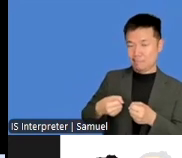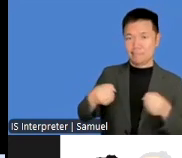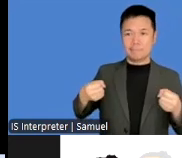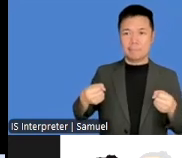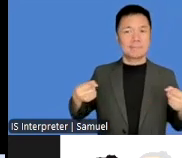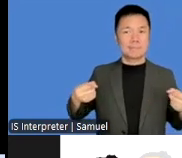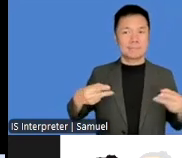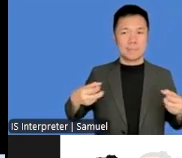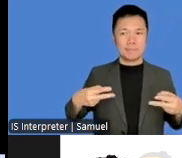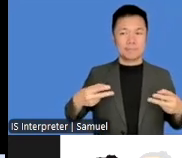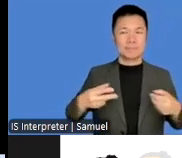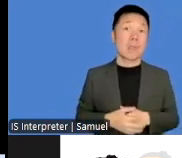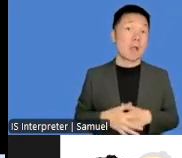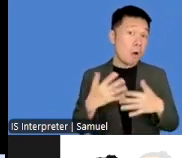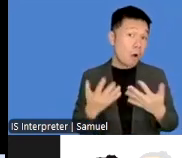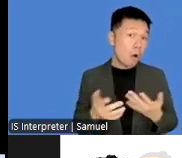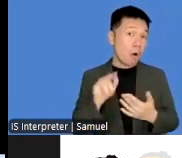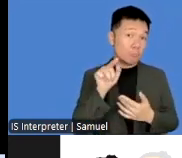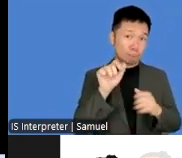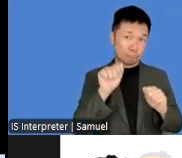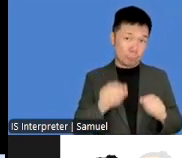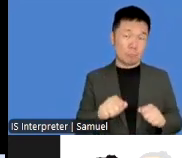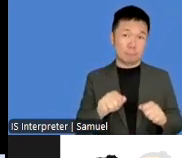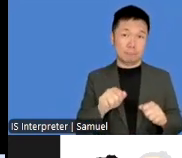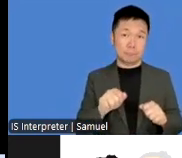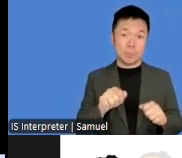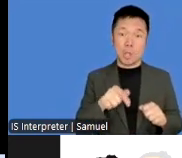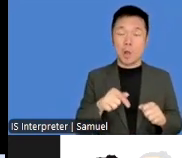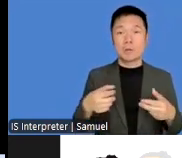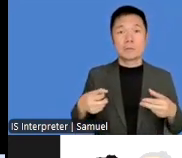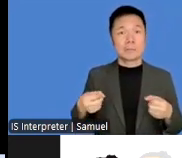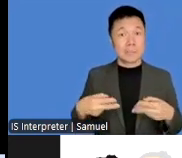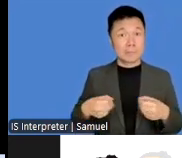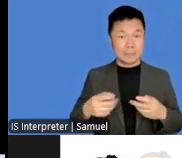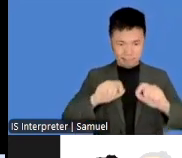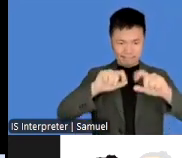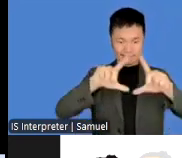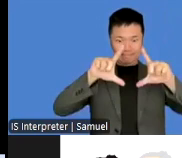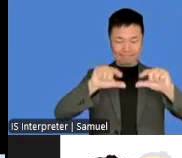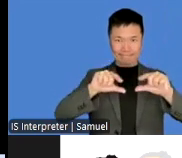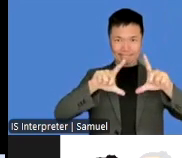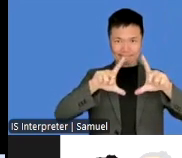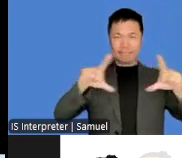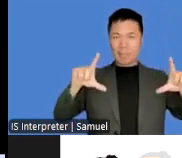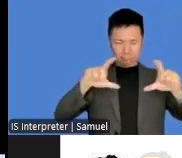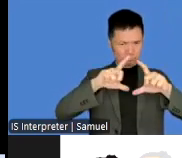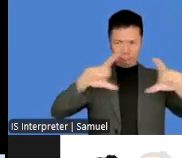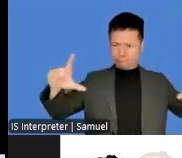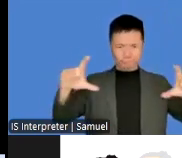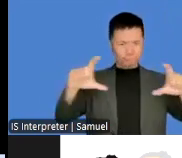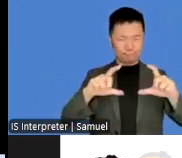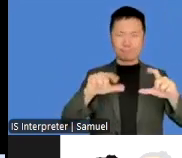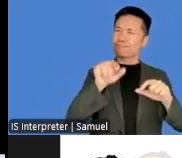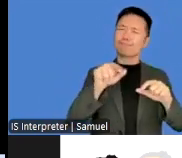And there's also an option for you to increase your subtitles, the size of your subtitles. And then